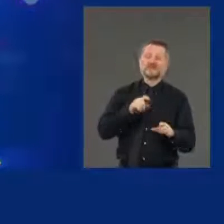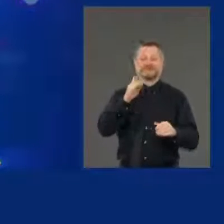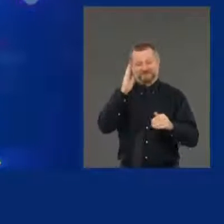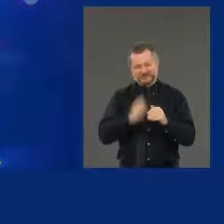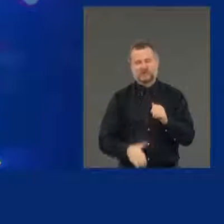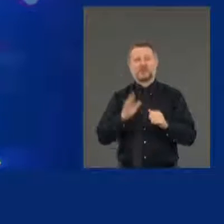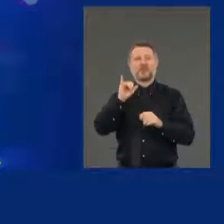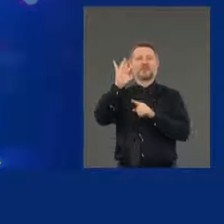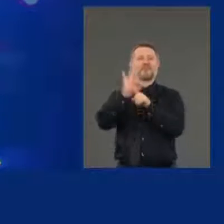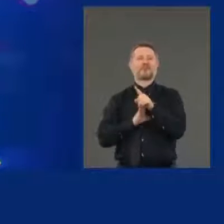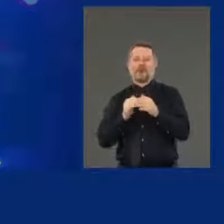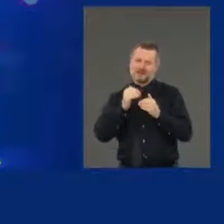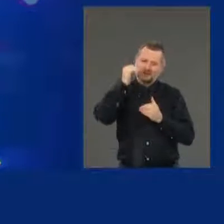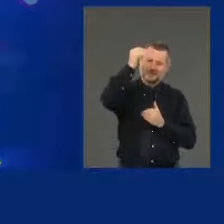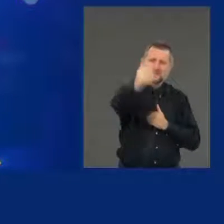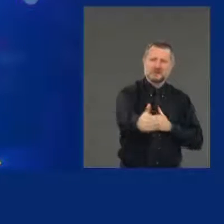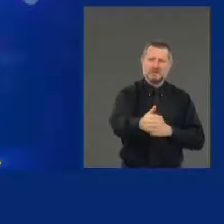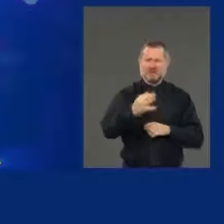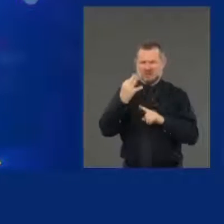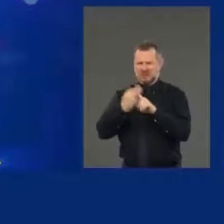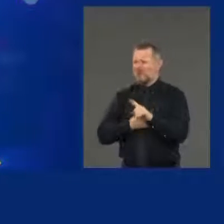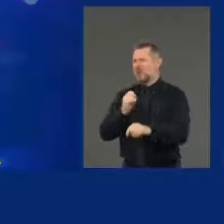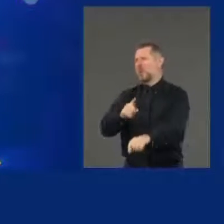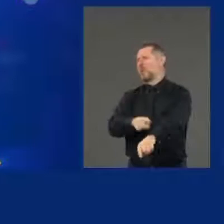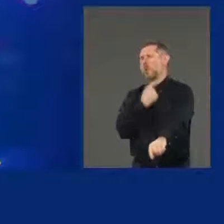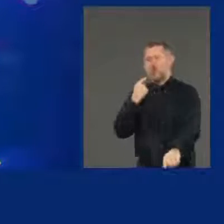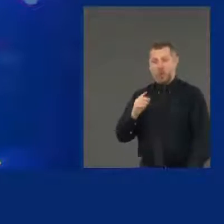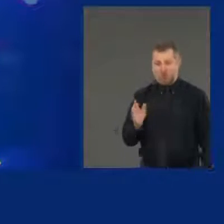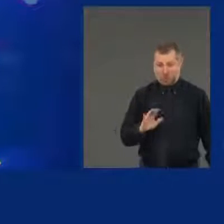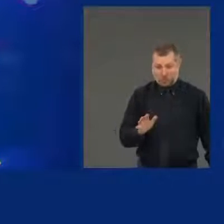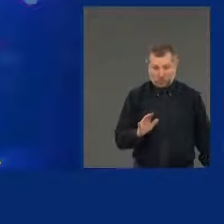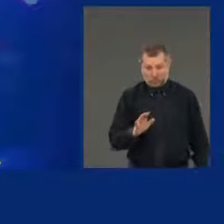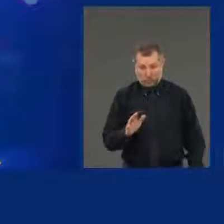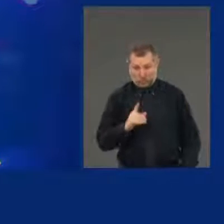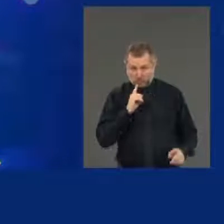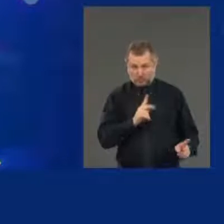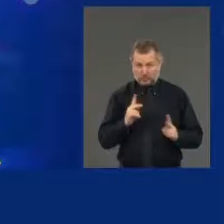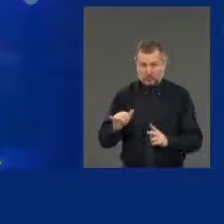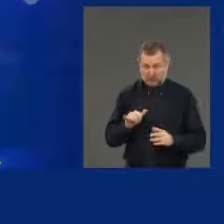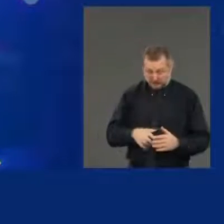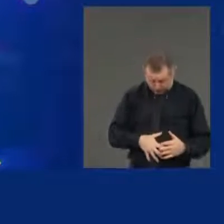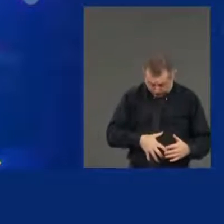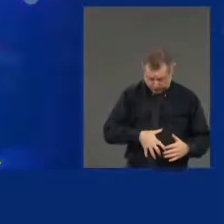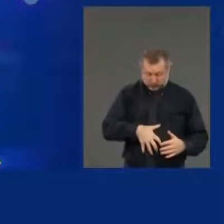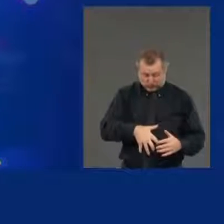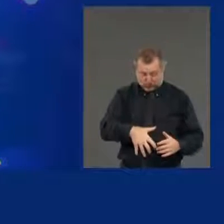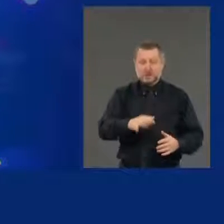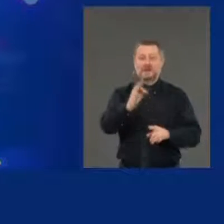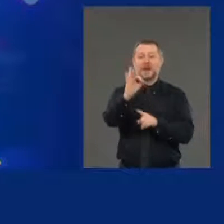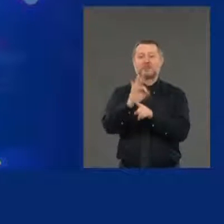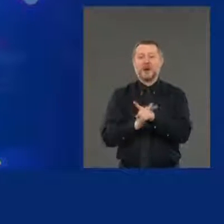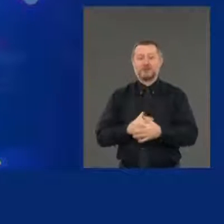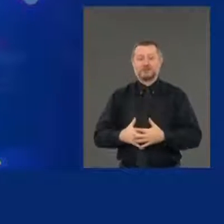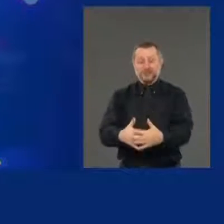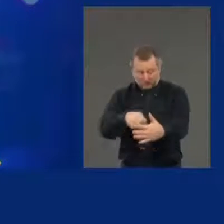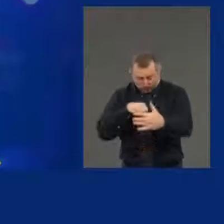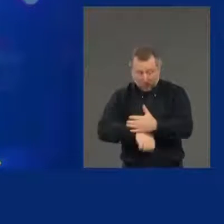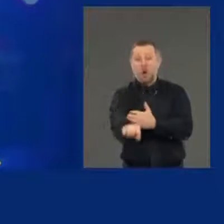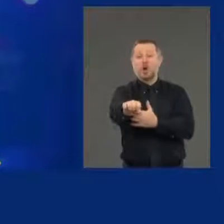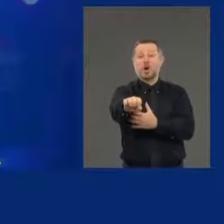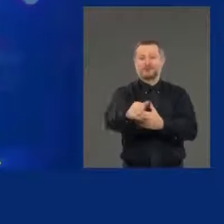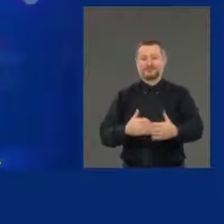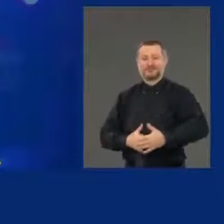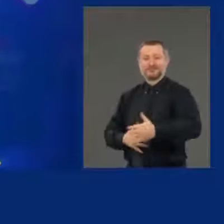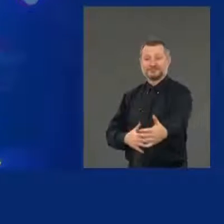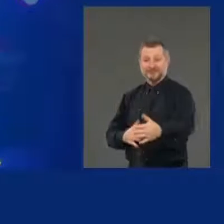months is too long. No, it's not. You can make a baby in 9 months. If you can make a baby in 9 months, you